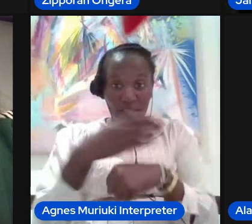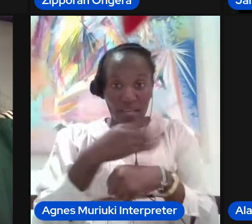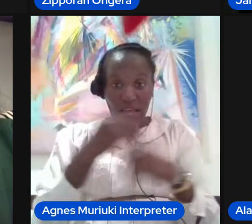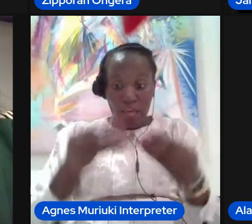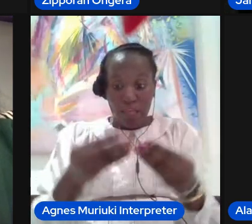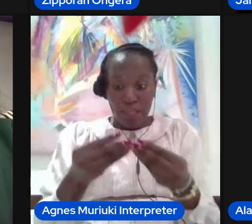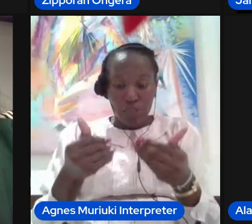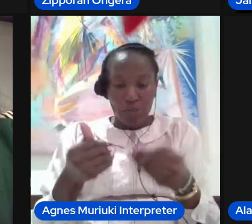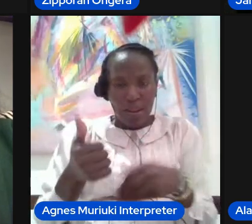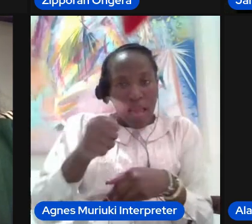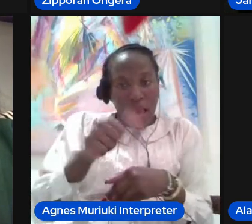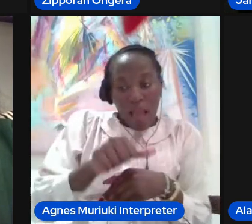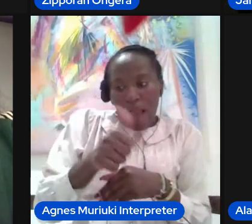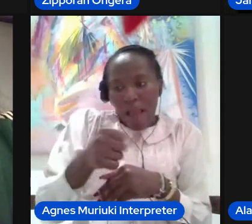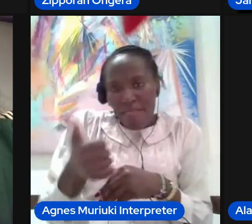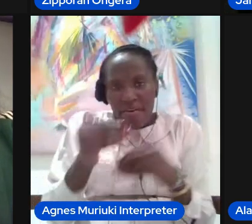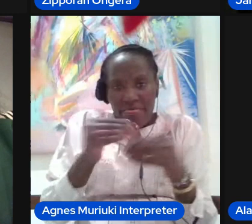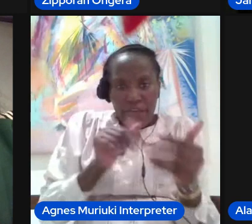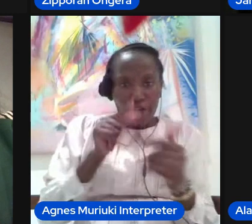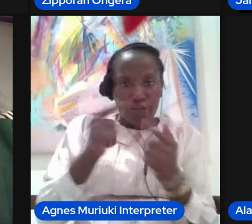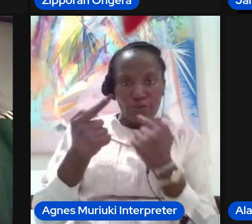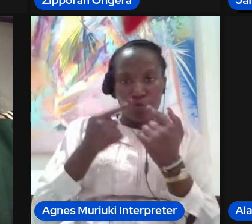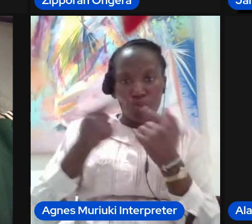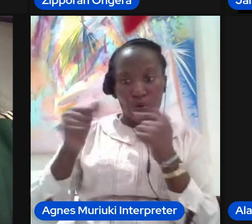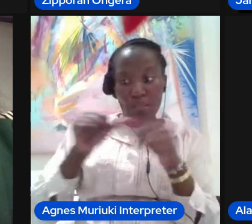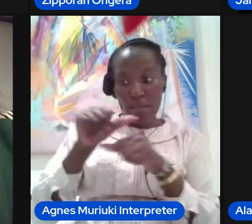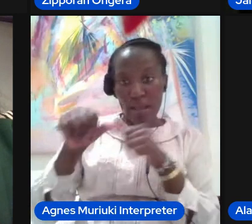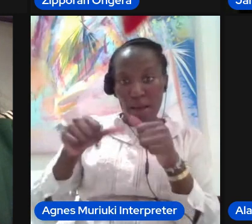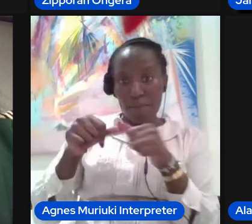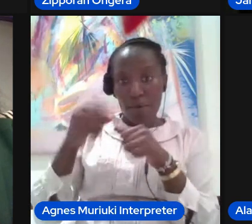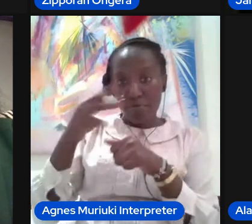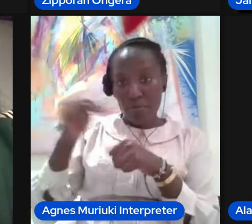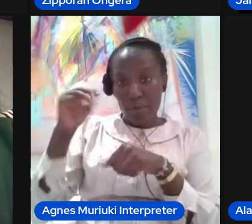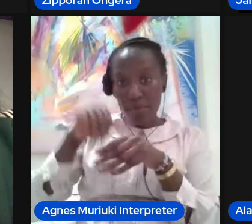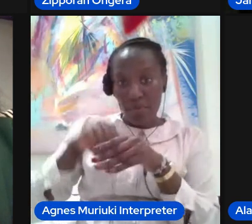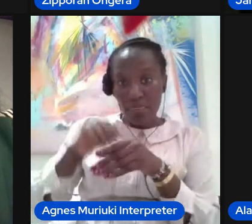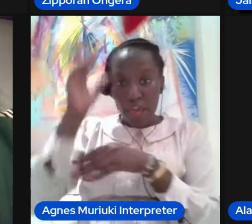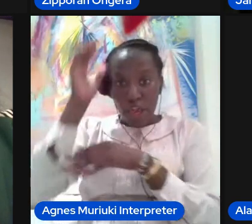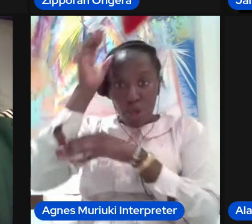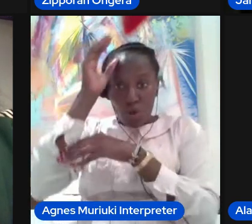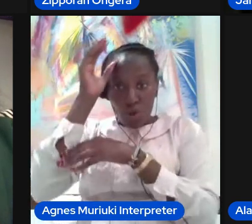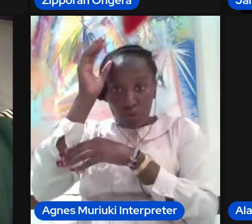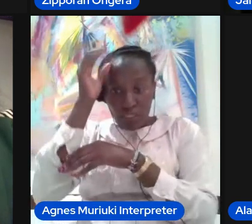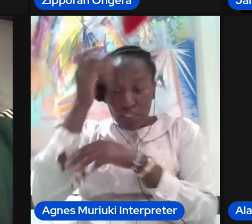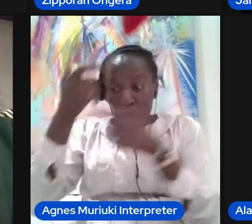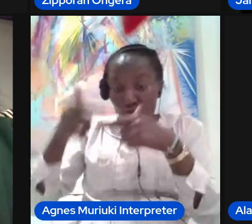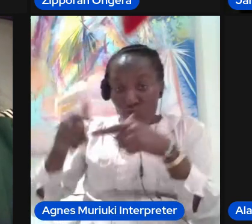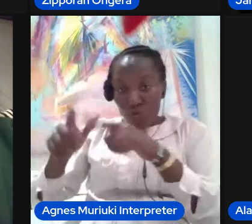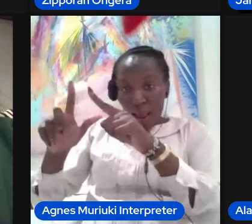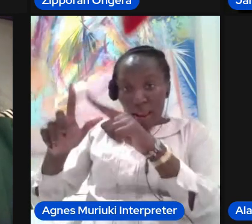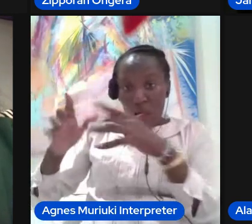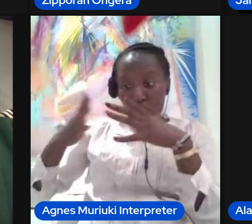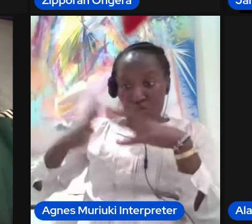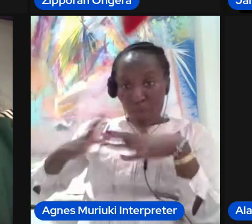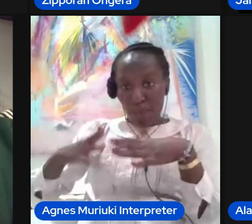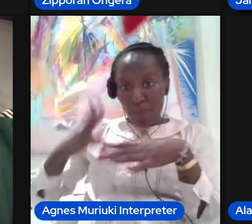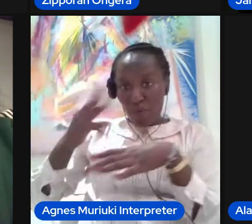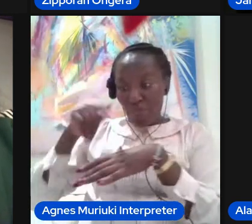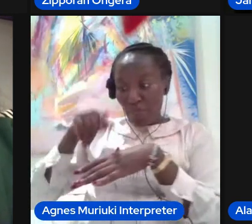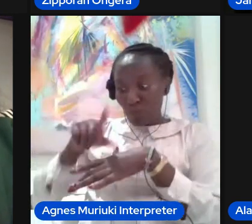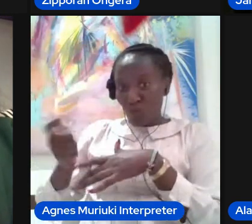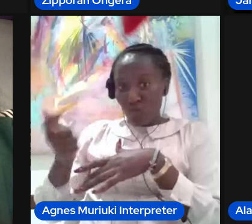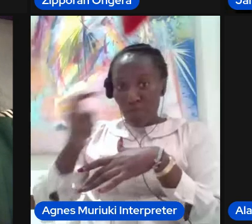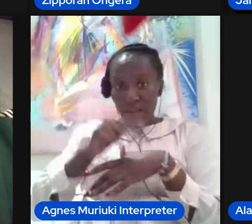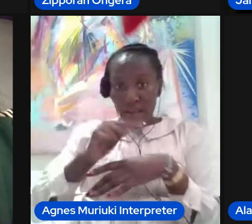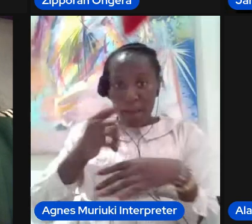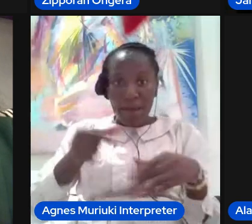them in the content. So these voices of persons with disabilities should be at the forefront when we